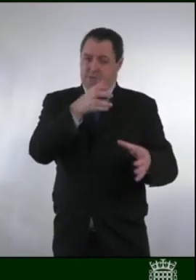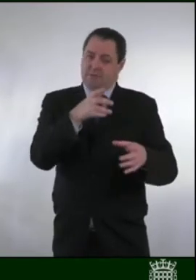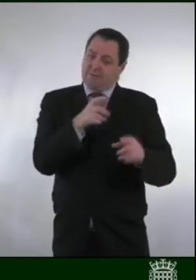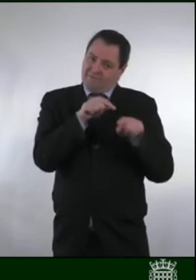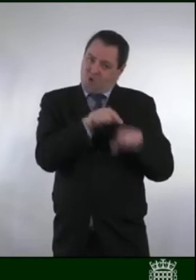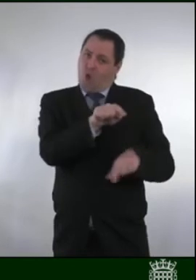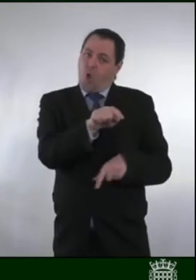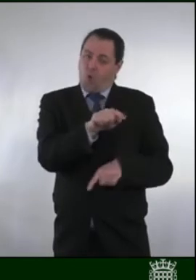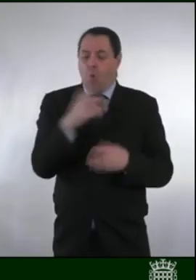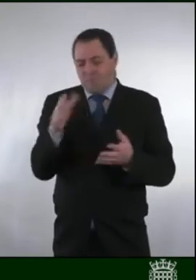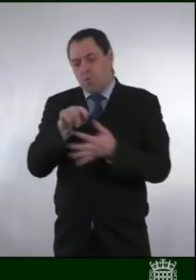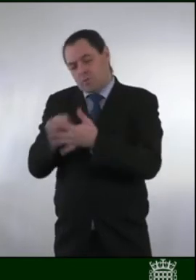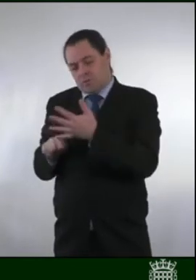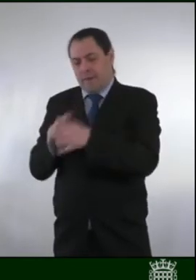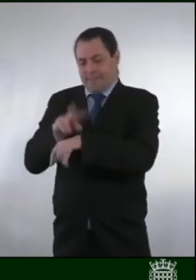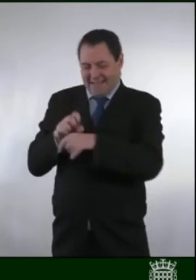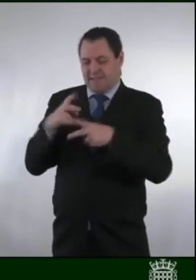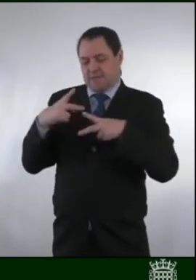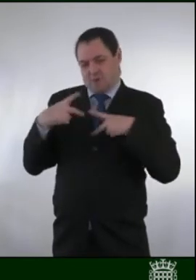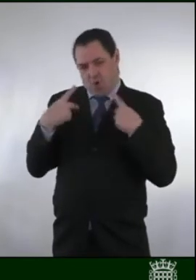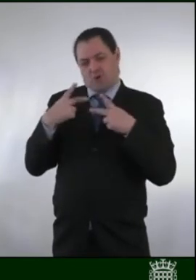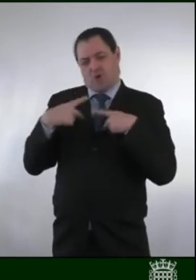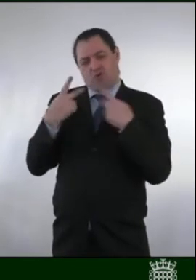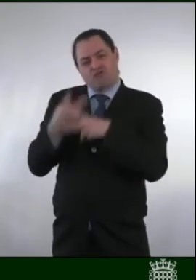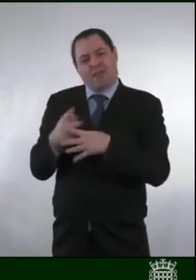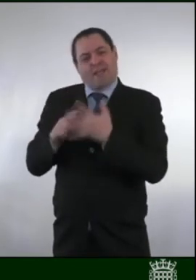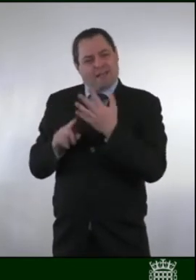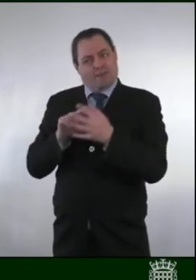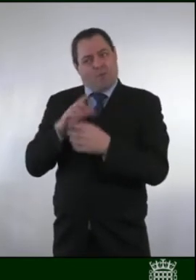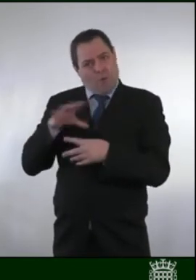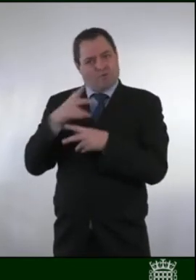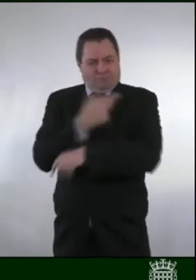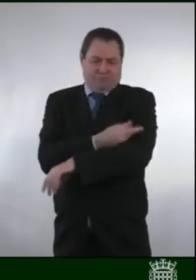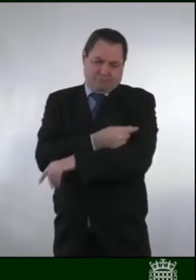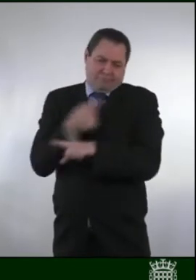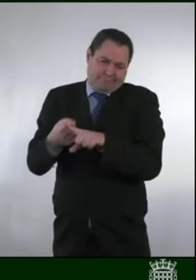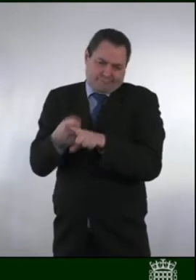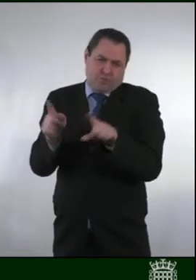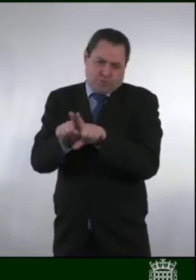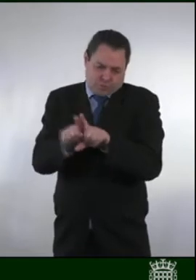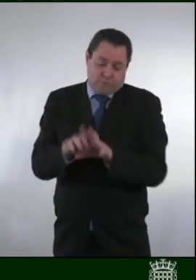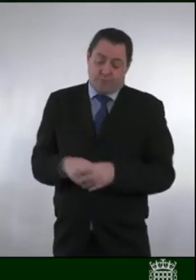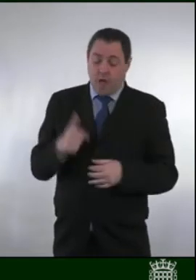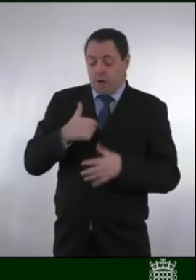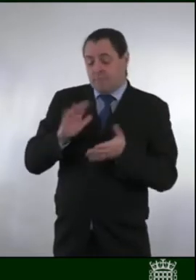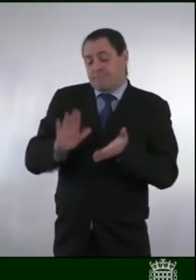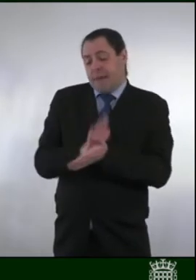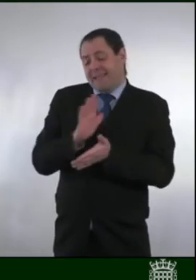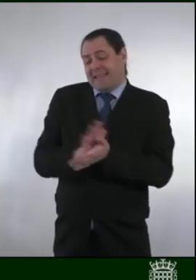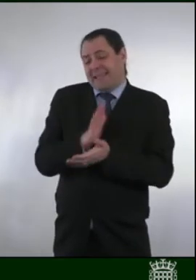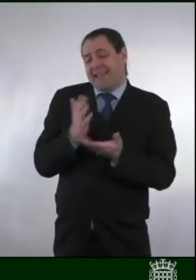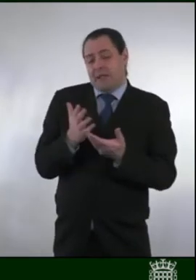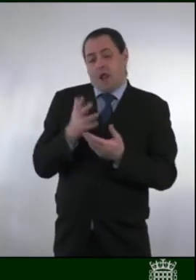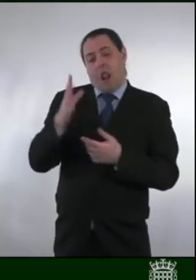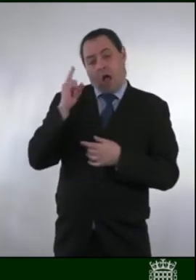want to see those groups that he mentions vaccinated as soon as possible. I'm very pleased that in spite of all the difficulties in supply, last week